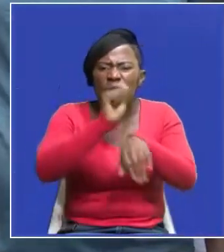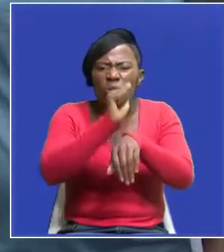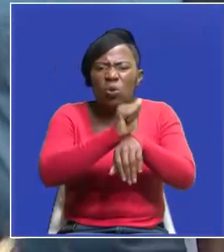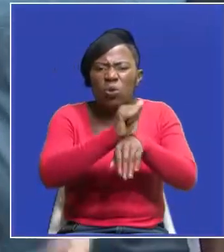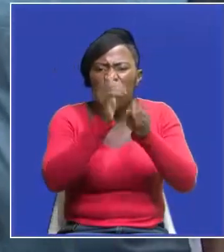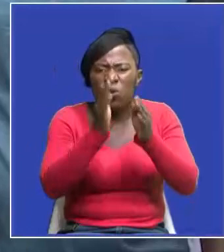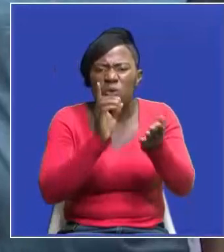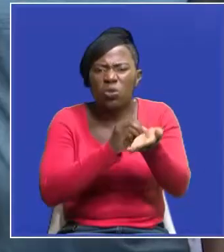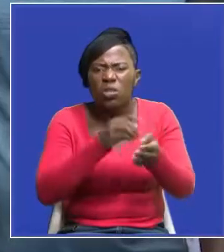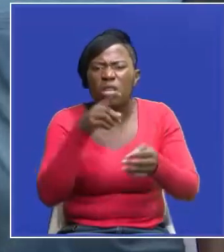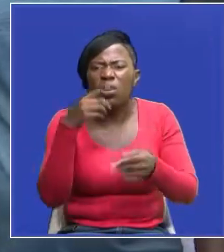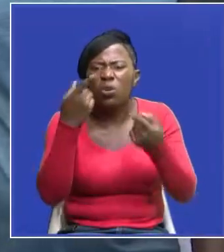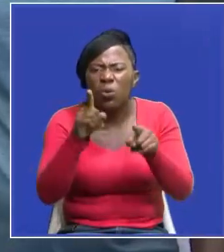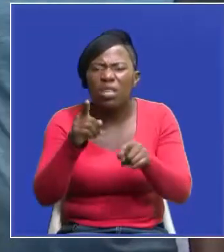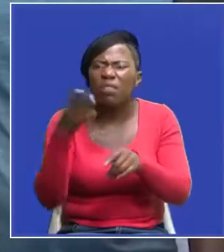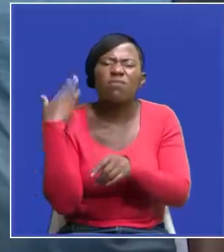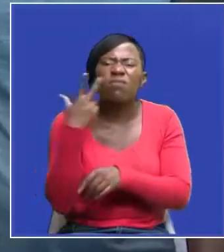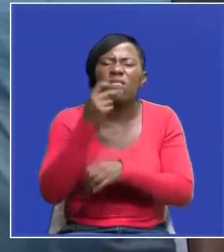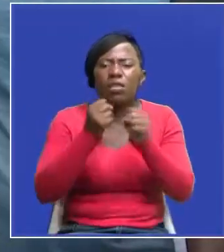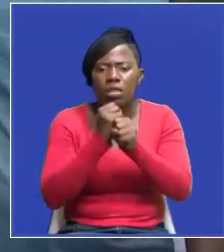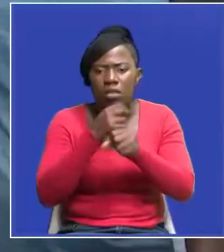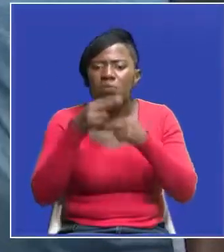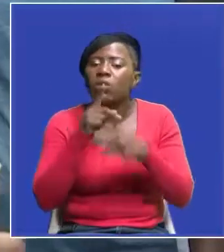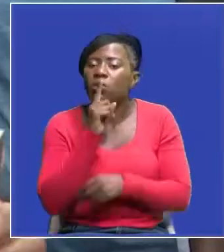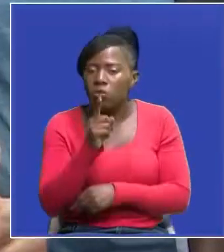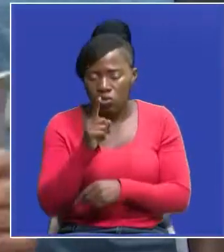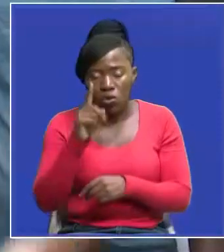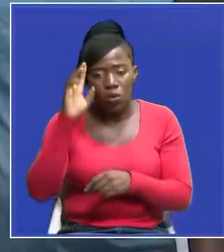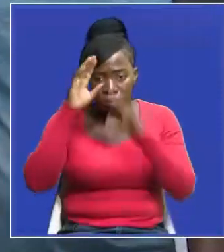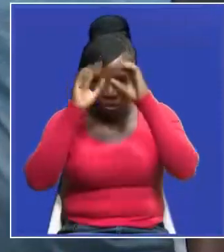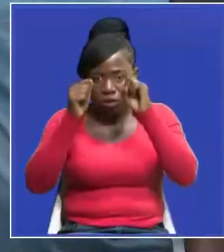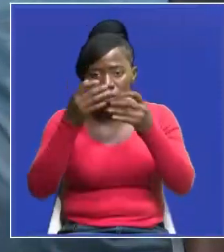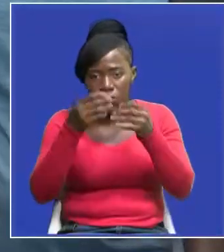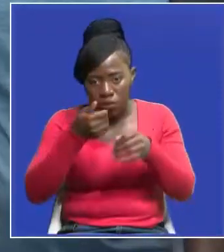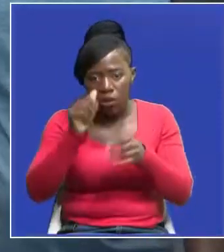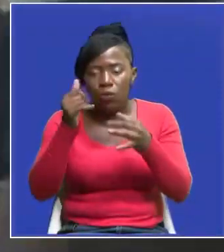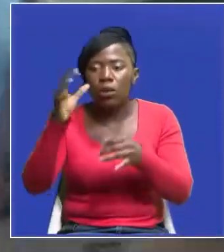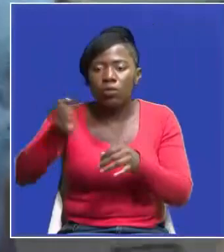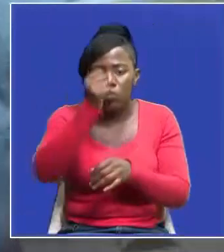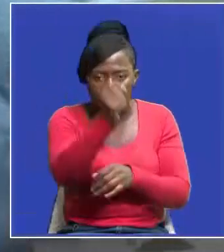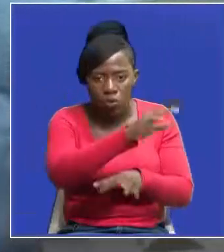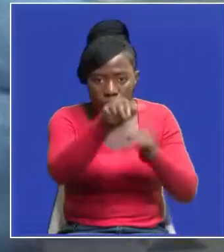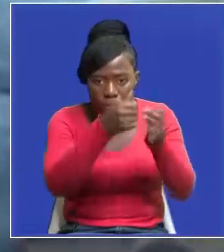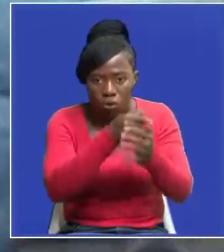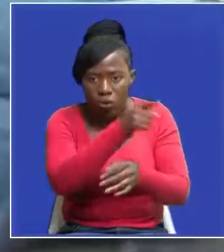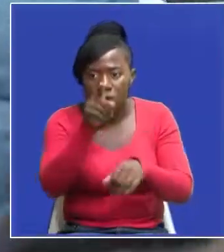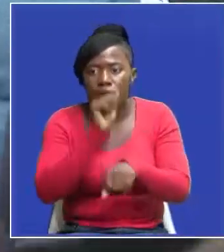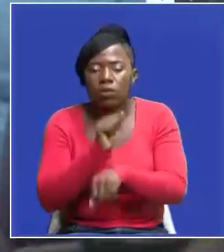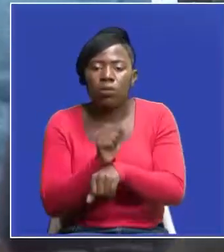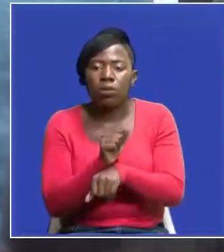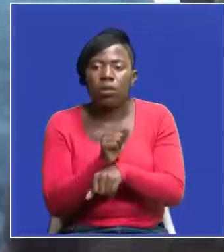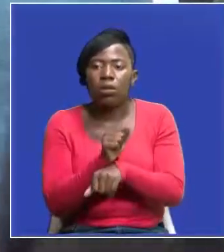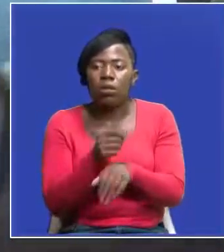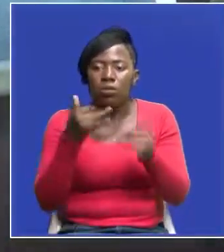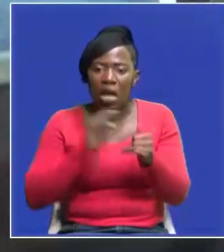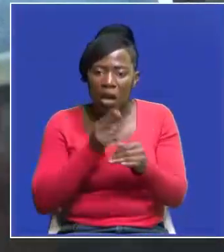never recruited. This is the first time that Bali, the president, has made a commitment to recruit people in the medical. So we have to actualize the